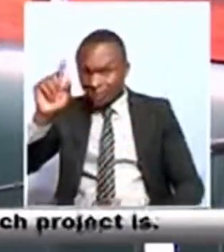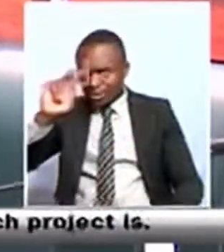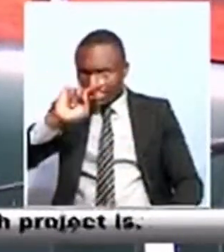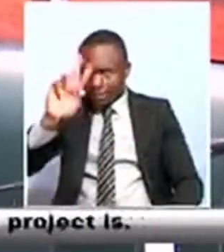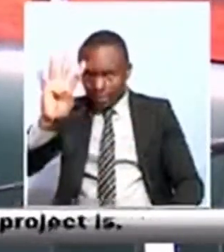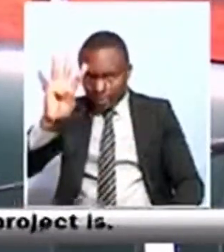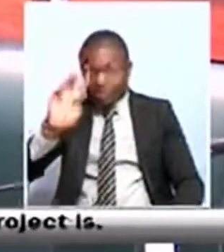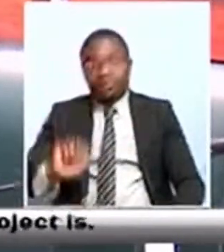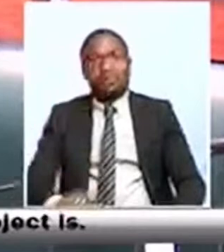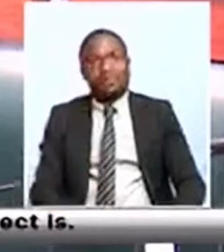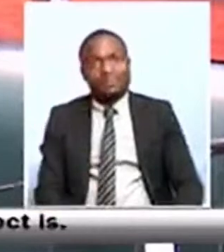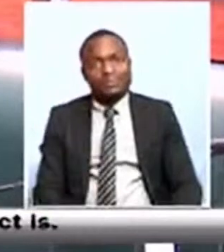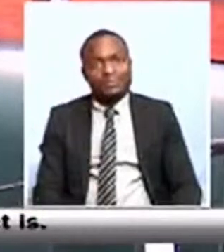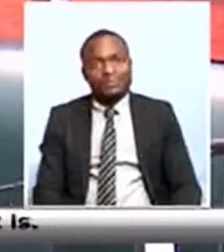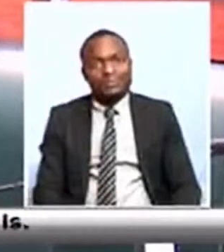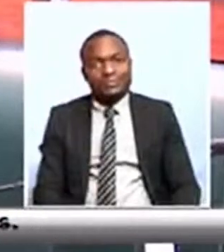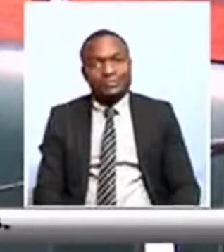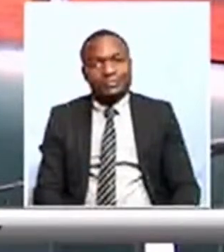2024.